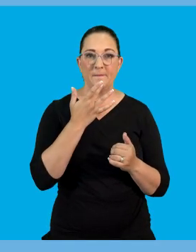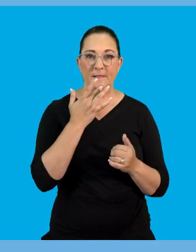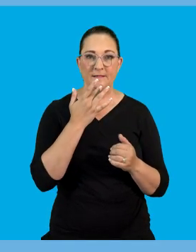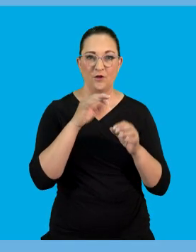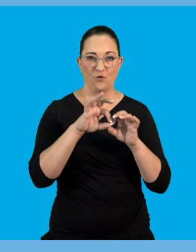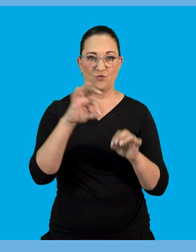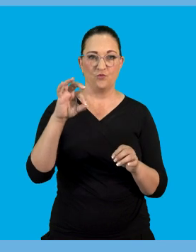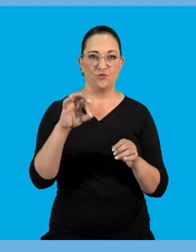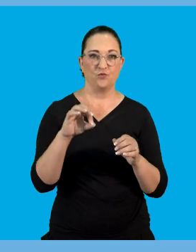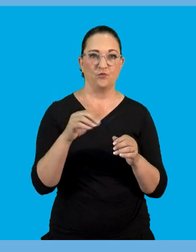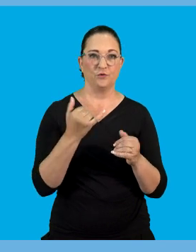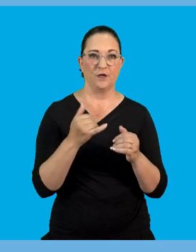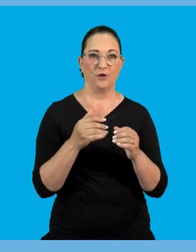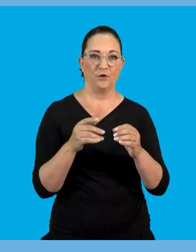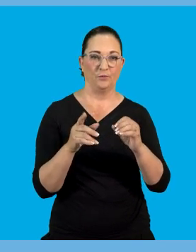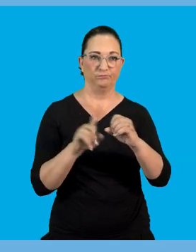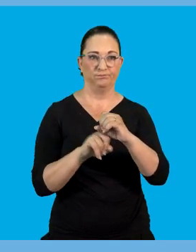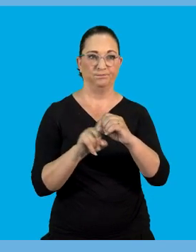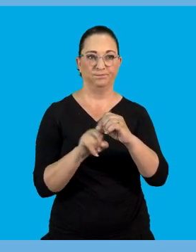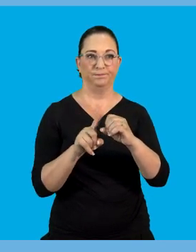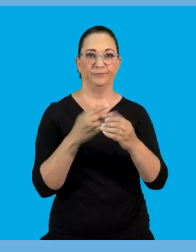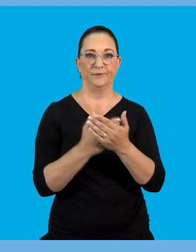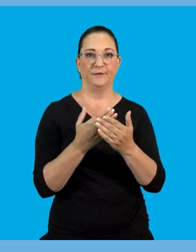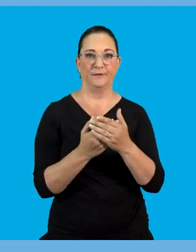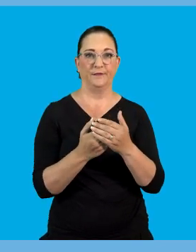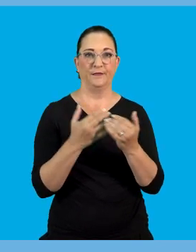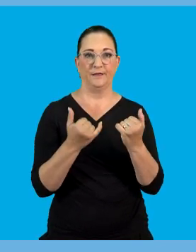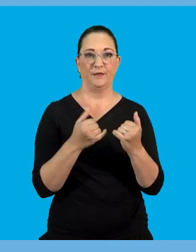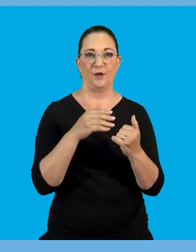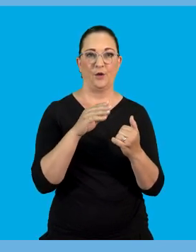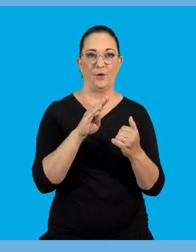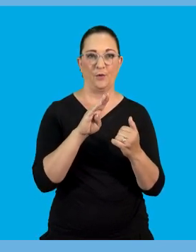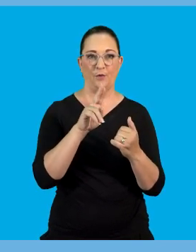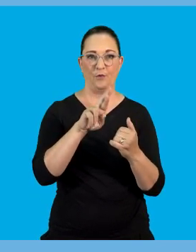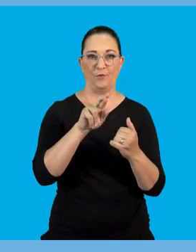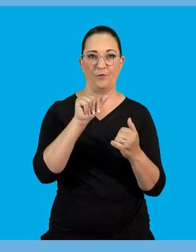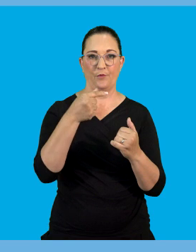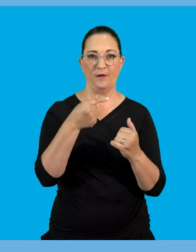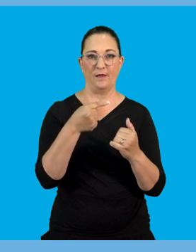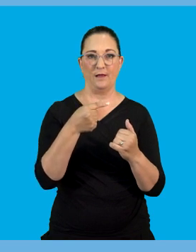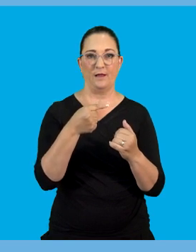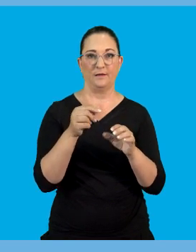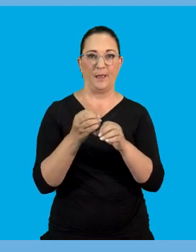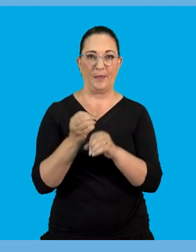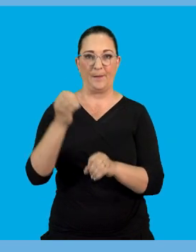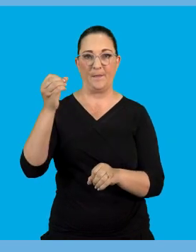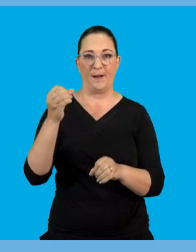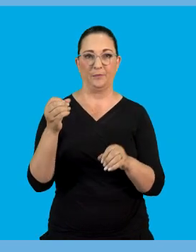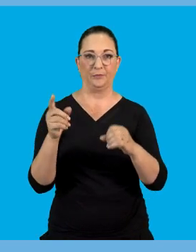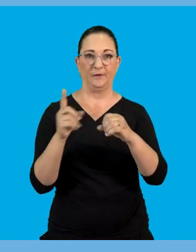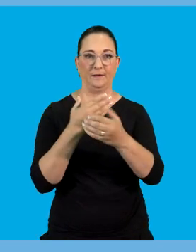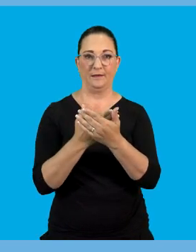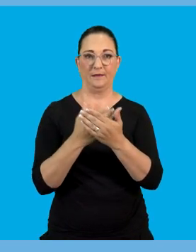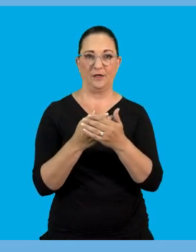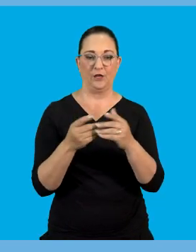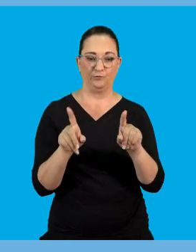a neutral ball, then the ball will become negatively charged. The ball was neutral and then a metal rod